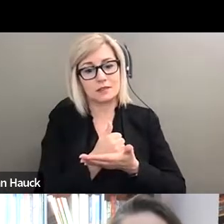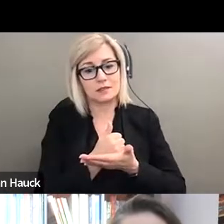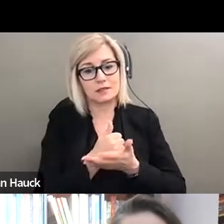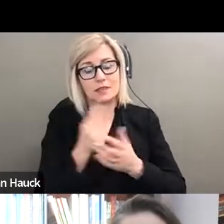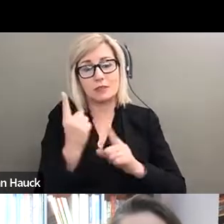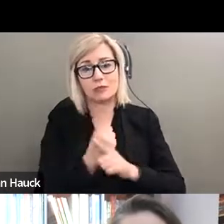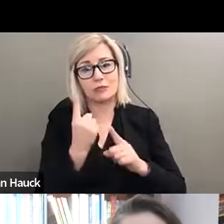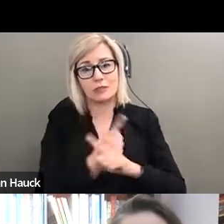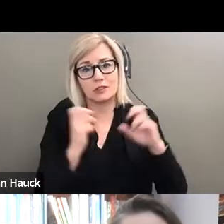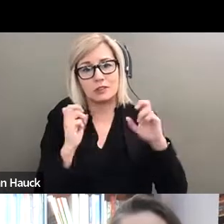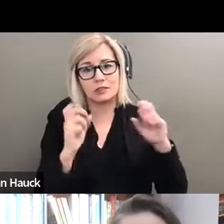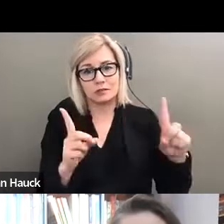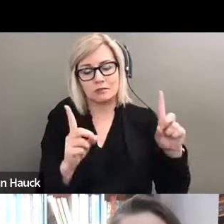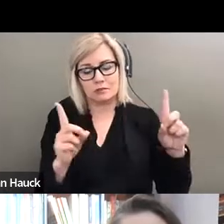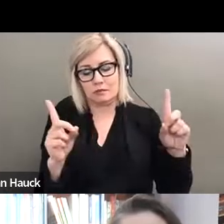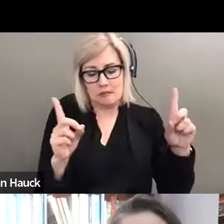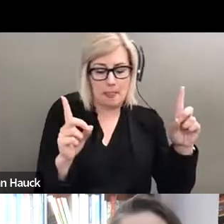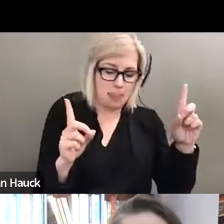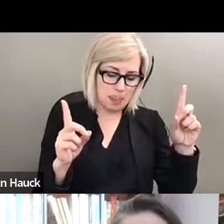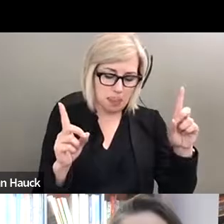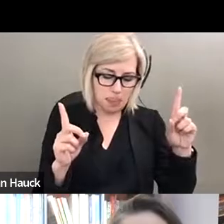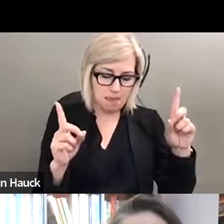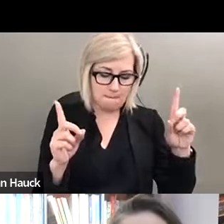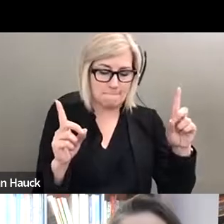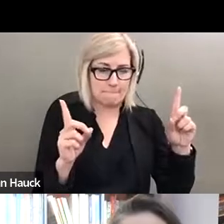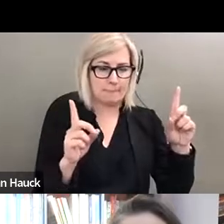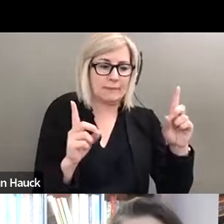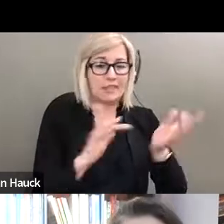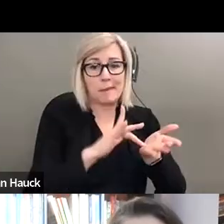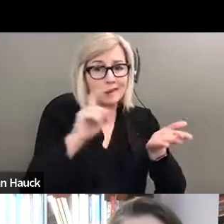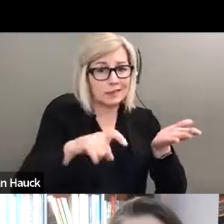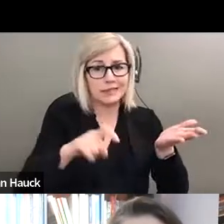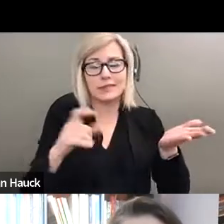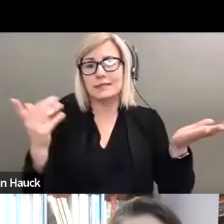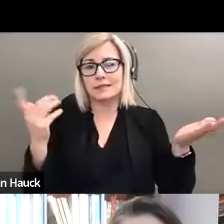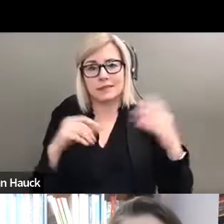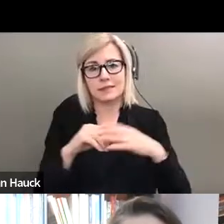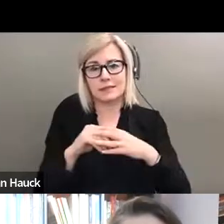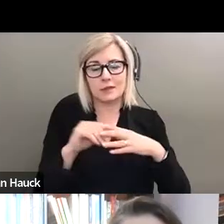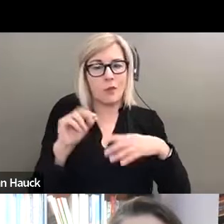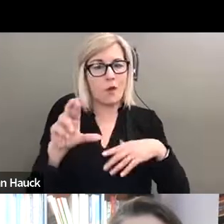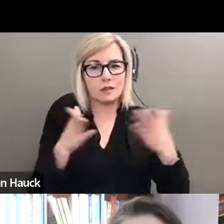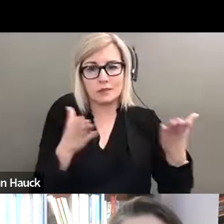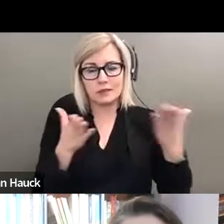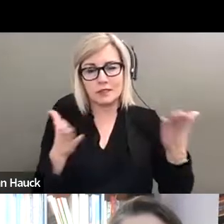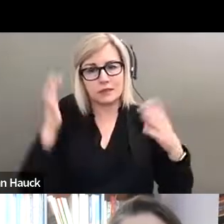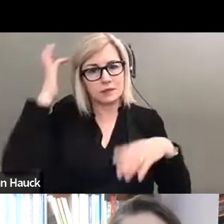appropriate education with the medical needs or the services